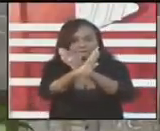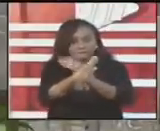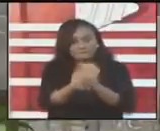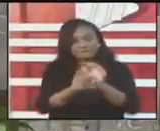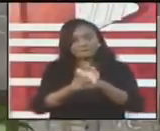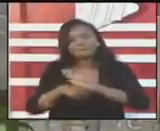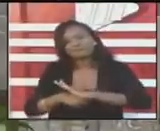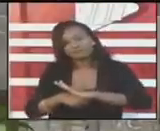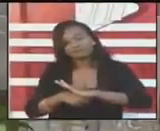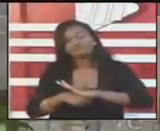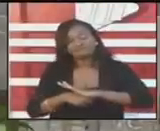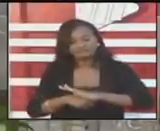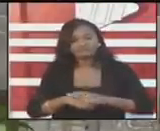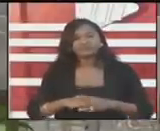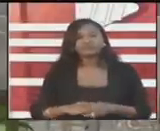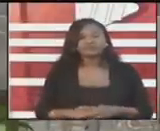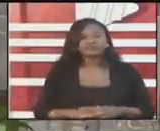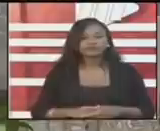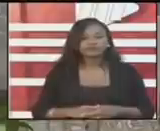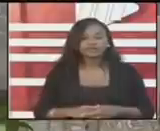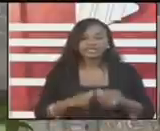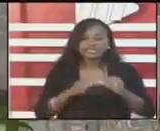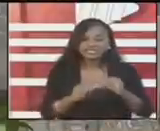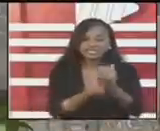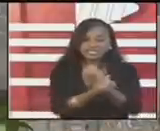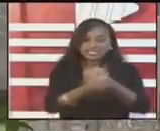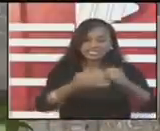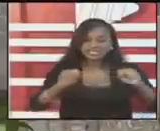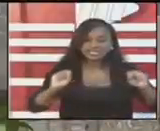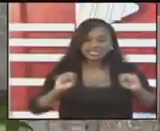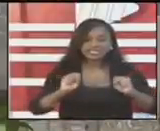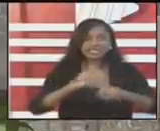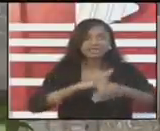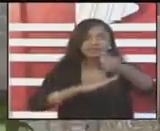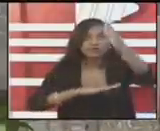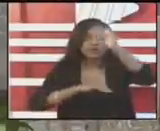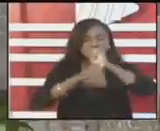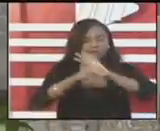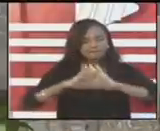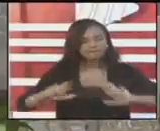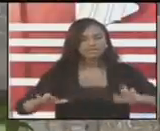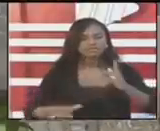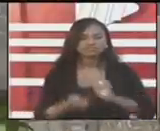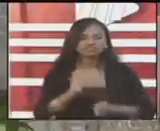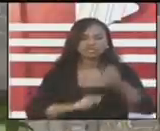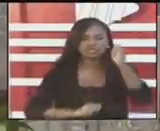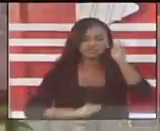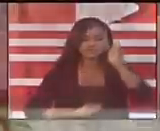and beat COVID-19. Stay safe. May God bless Trinidad and Tobago.